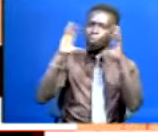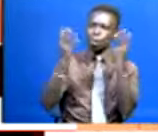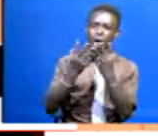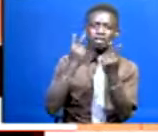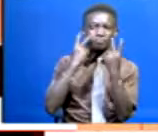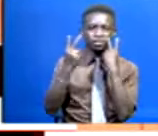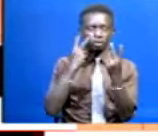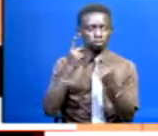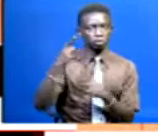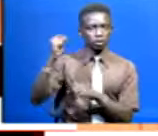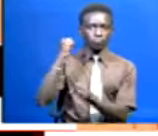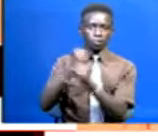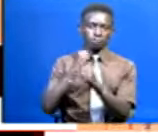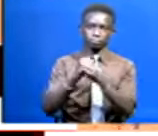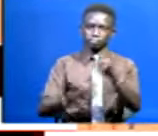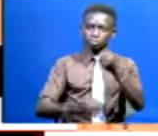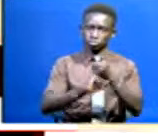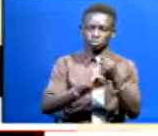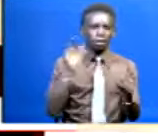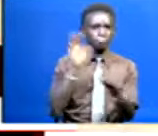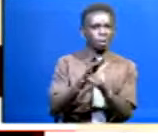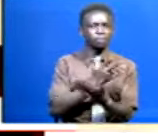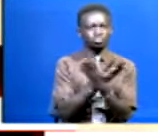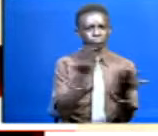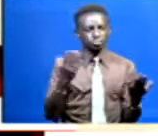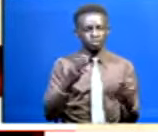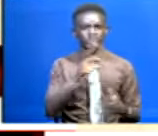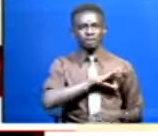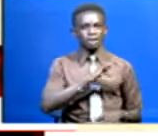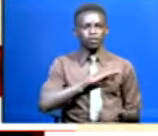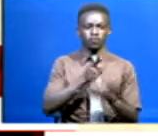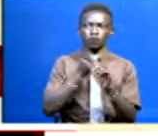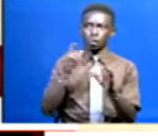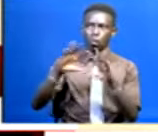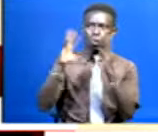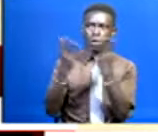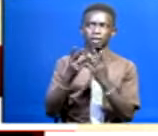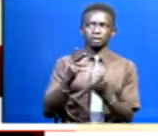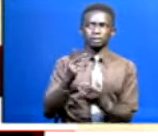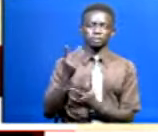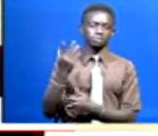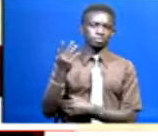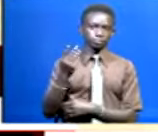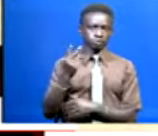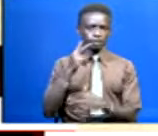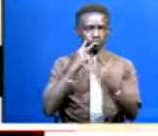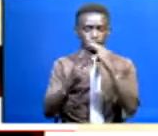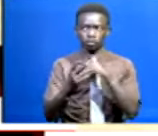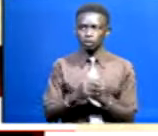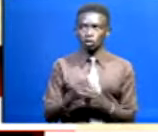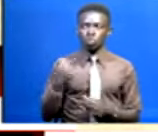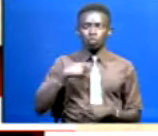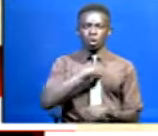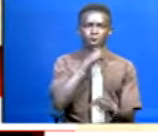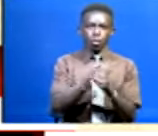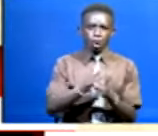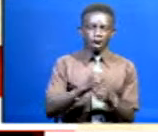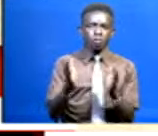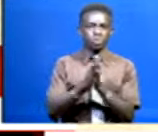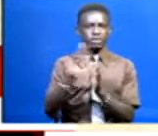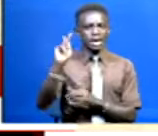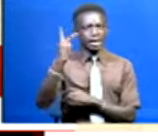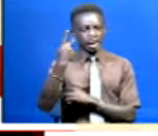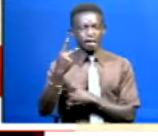pia tunajua mmefaidika kwa sababu ya World Vision. We want to work with the Kenyan government, online with the Kenyan government cooperation